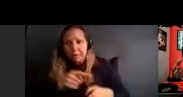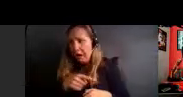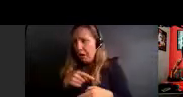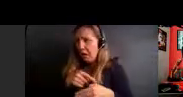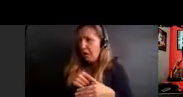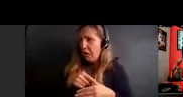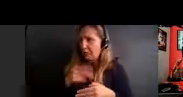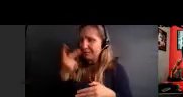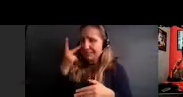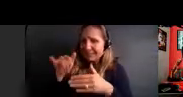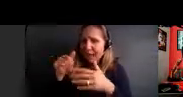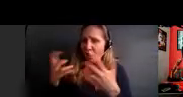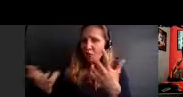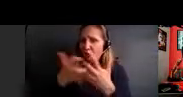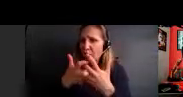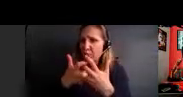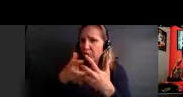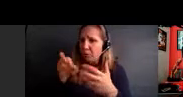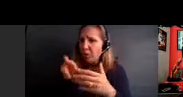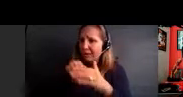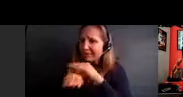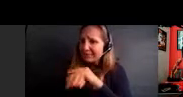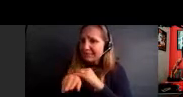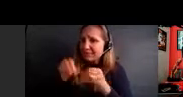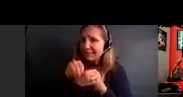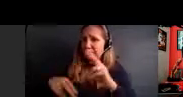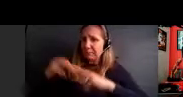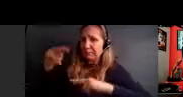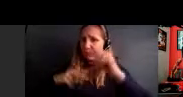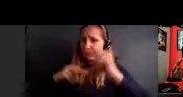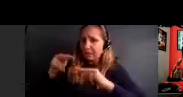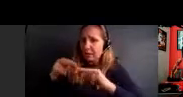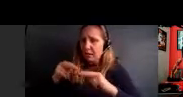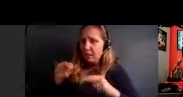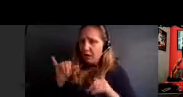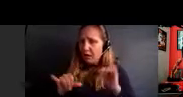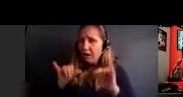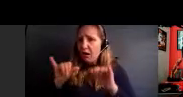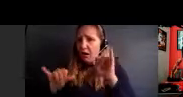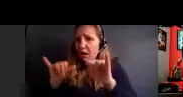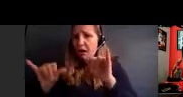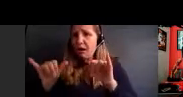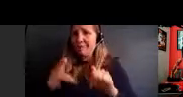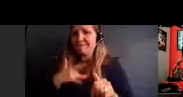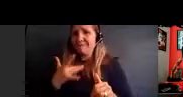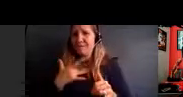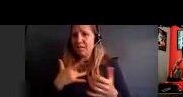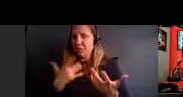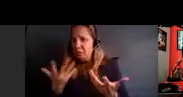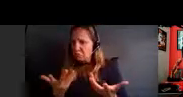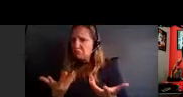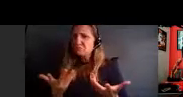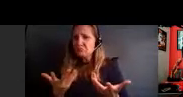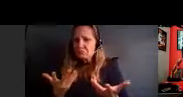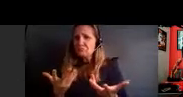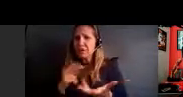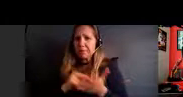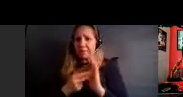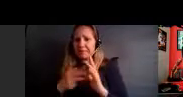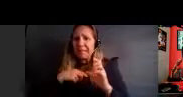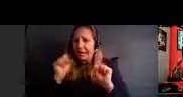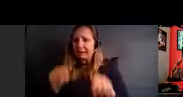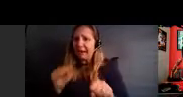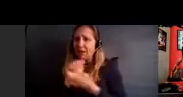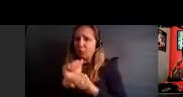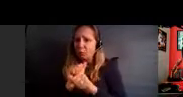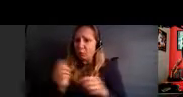accommodations or accessibility features in your facility, the more that they're going to feel like, okay, this is a place that I can actually feel comfortable in.